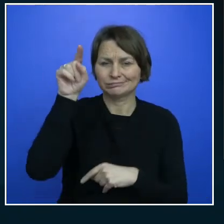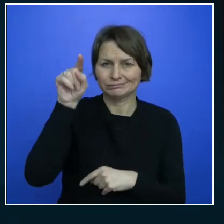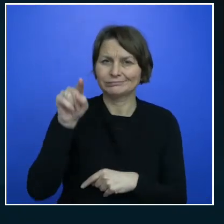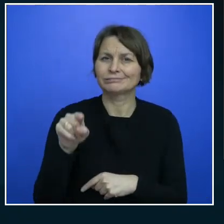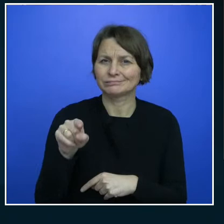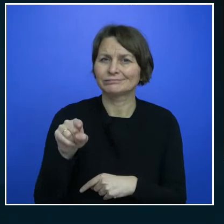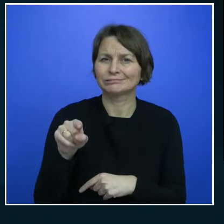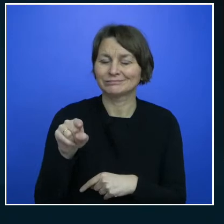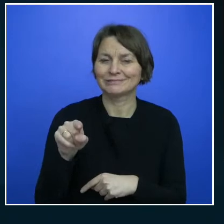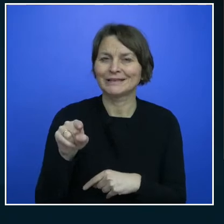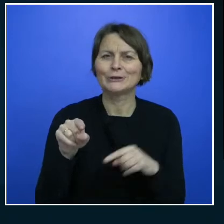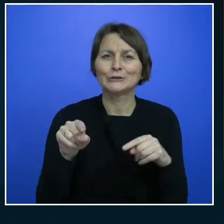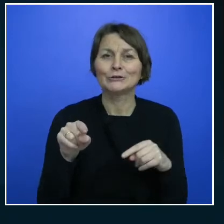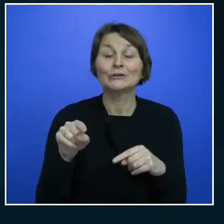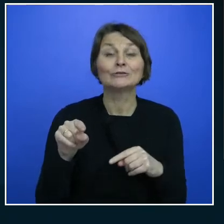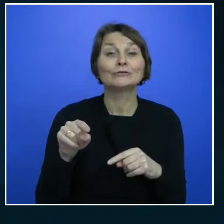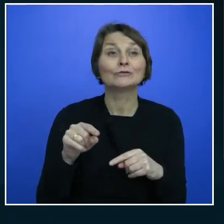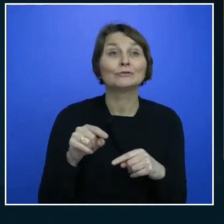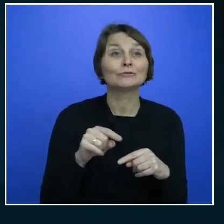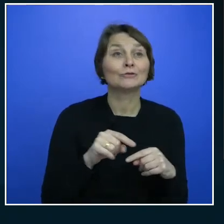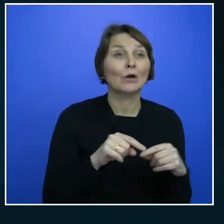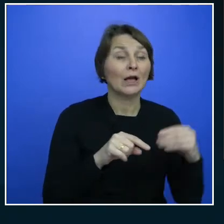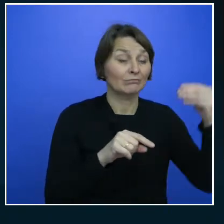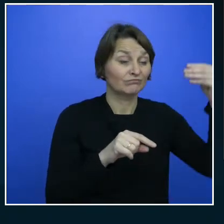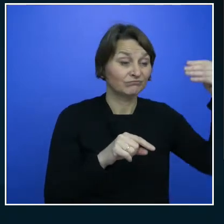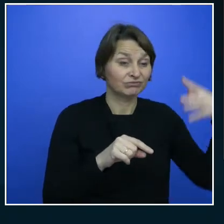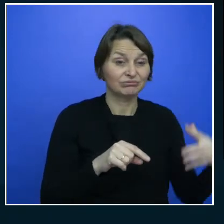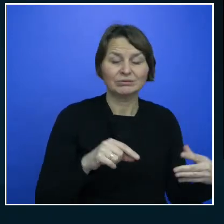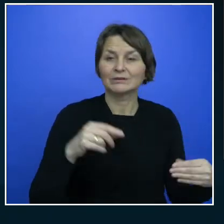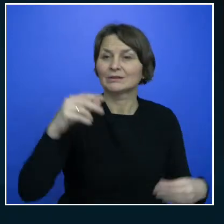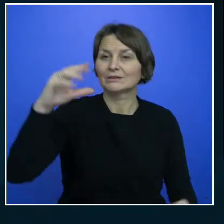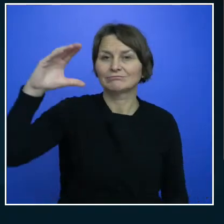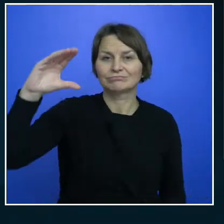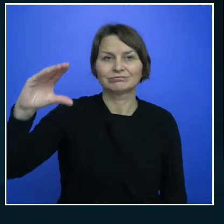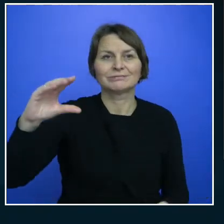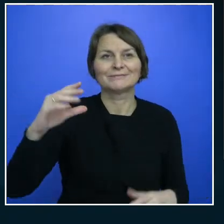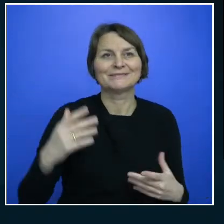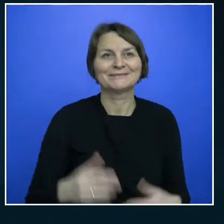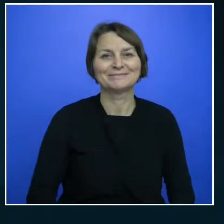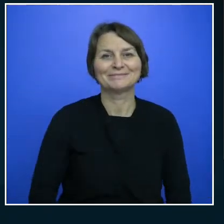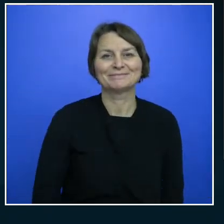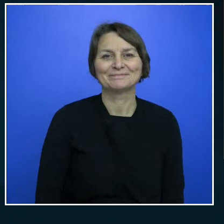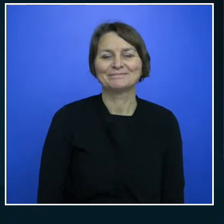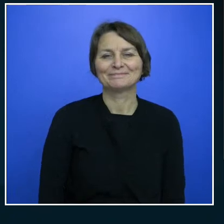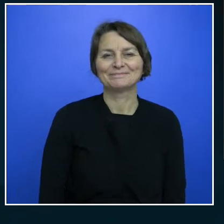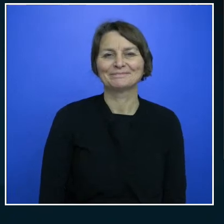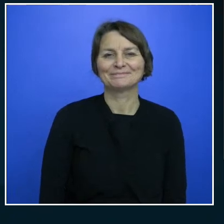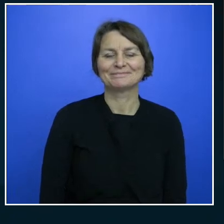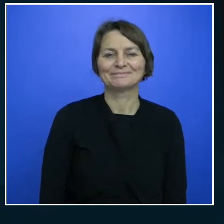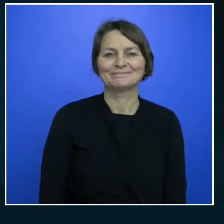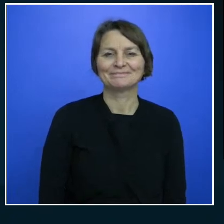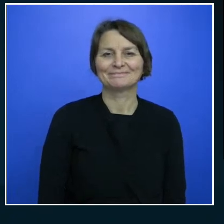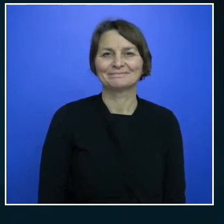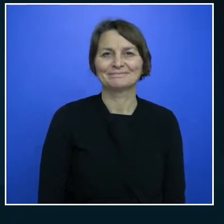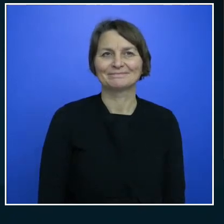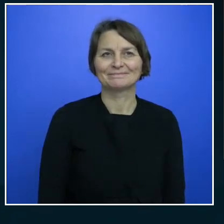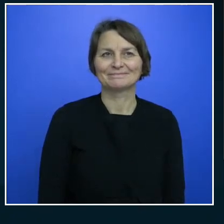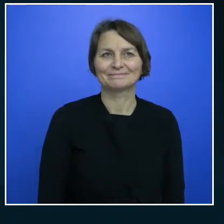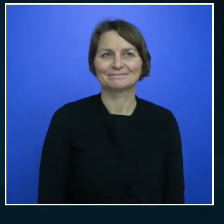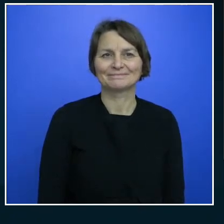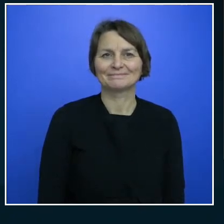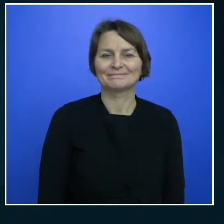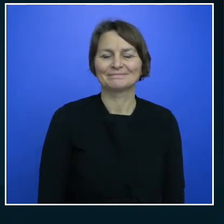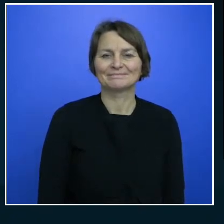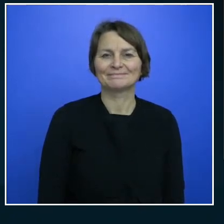from 8 lines of code towards 17 on the right-hand side. So you saw me use a lot of the IntelliSense inside